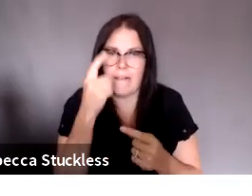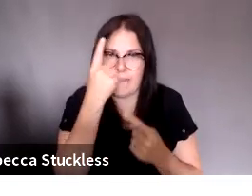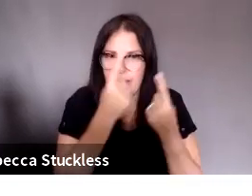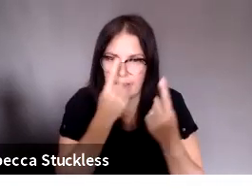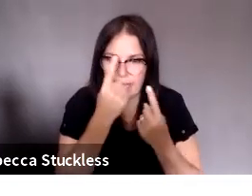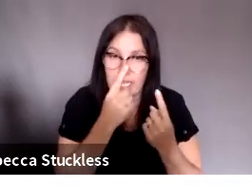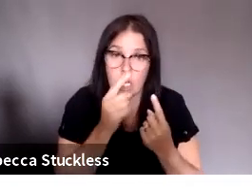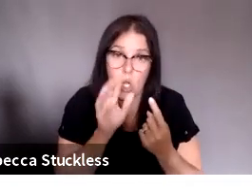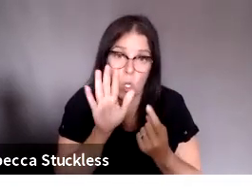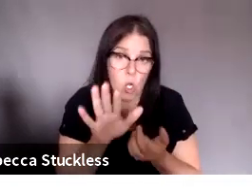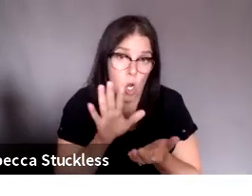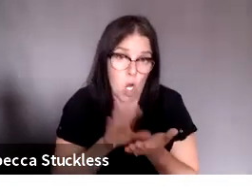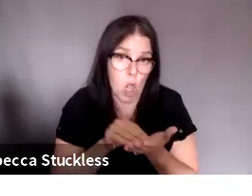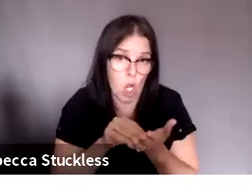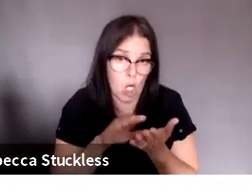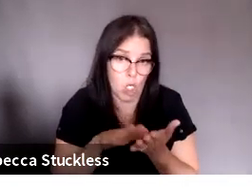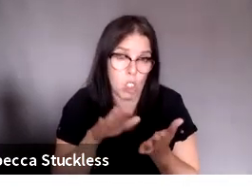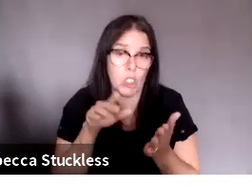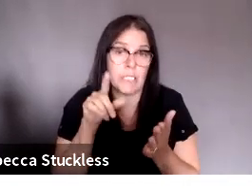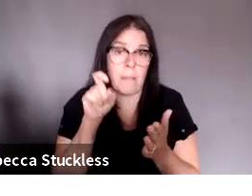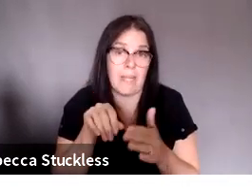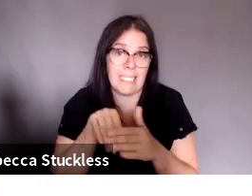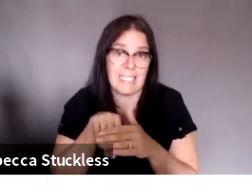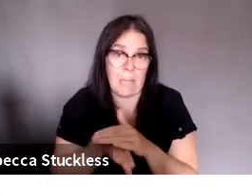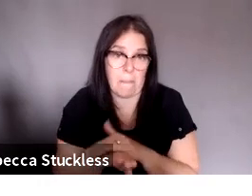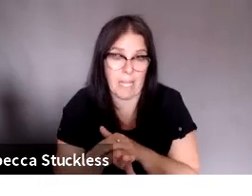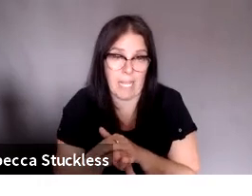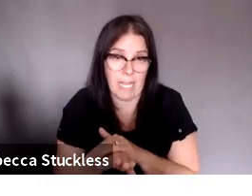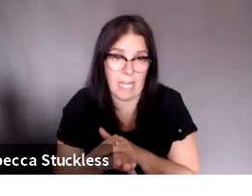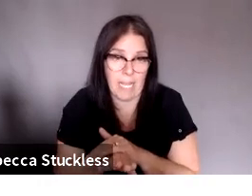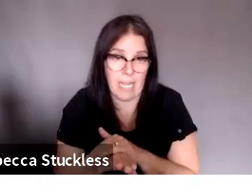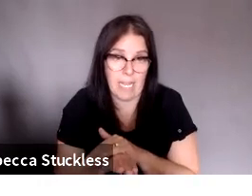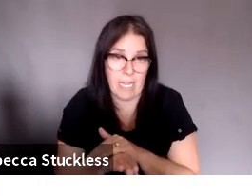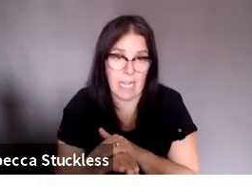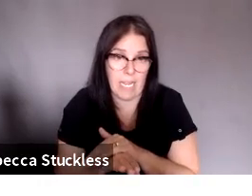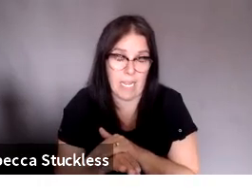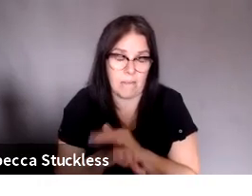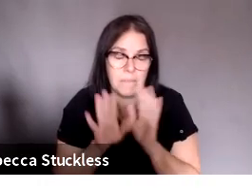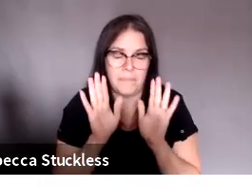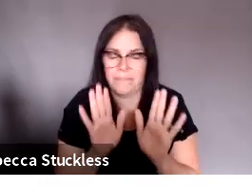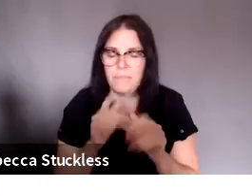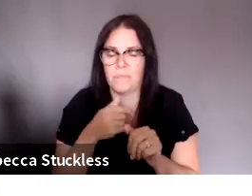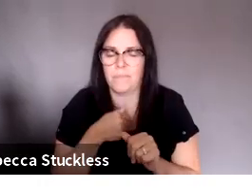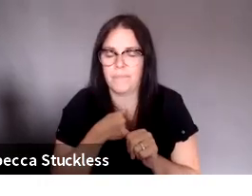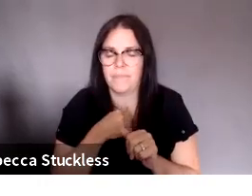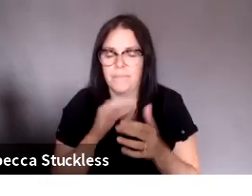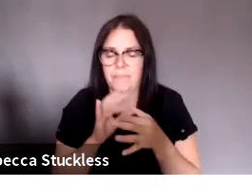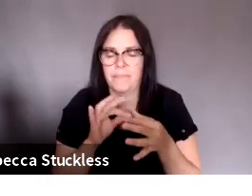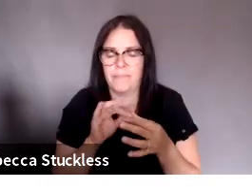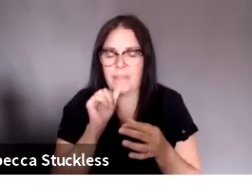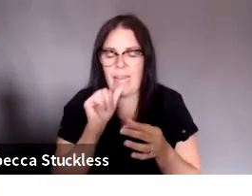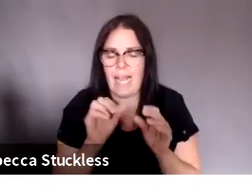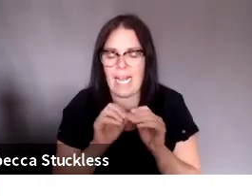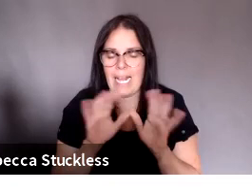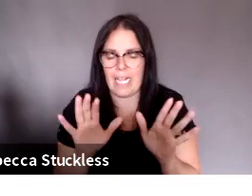with with 3 of the 12. I'll rephrase that. This is always a little bit